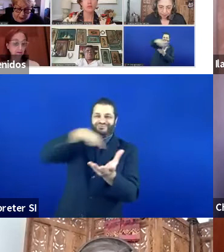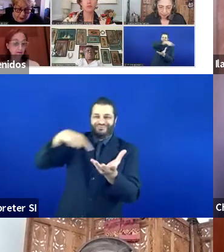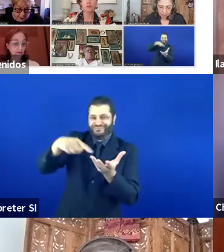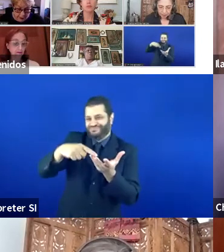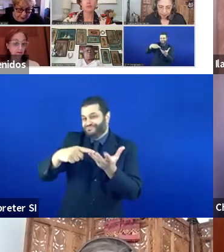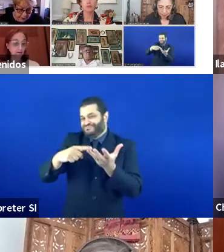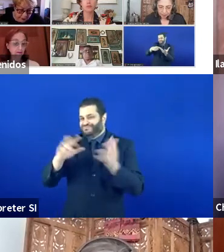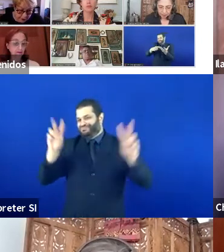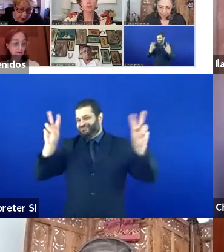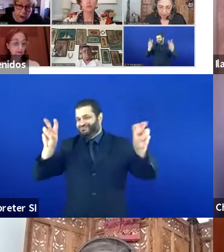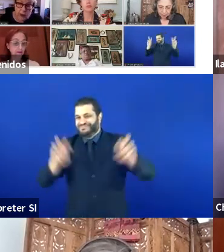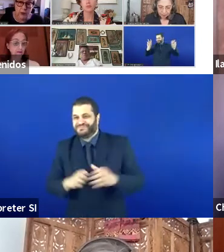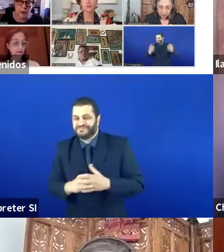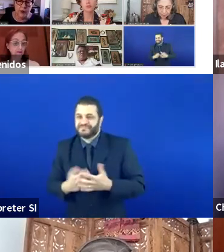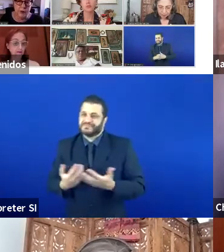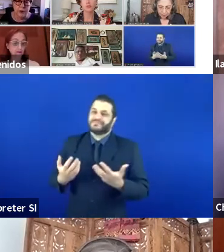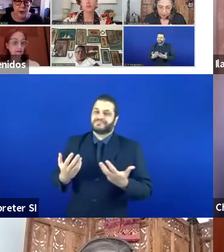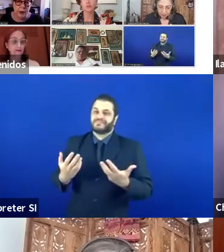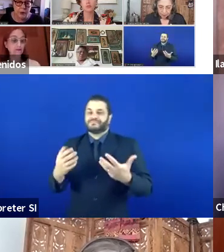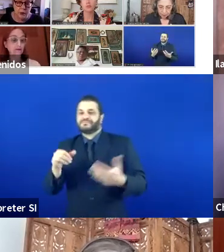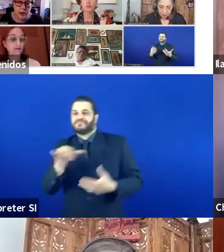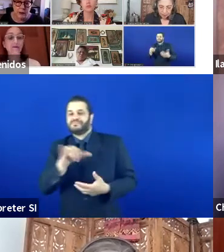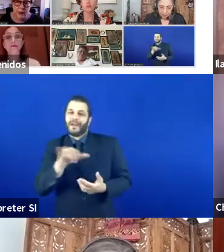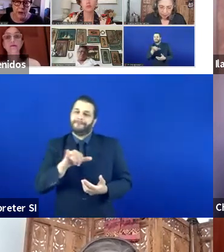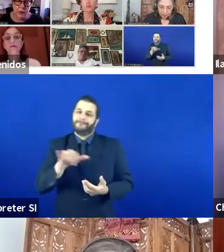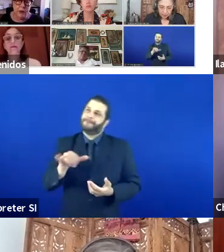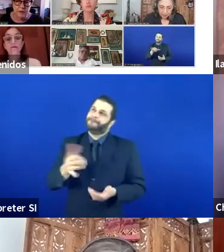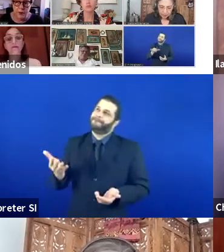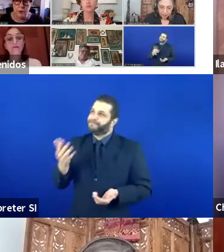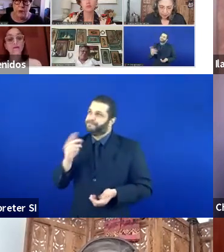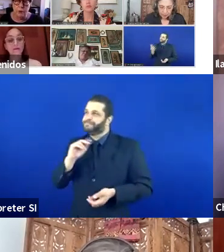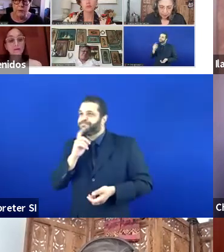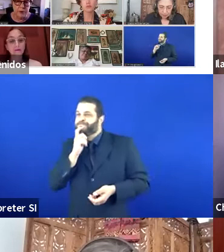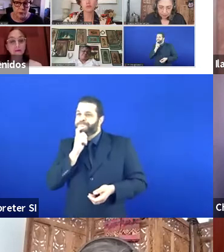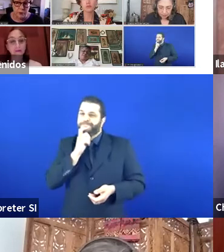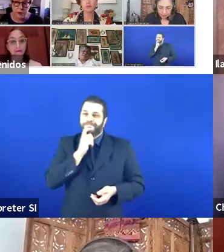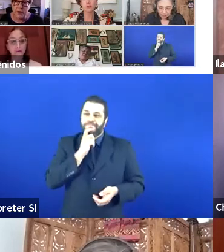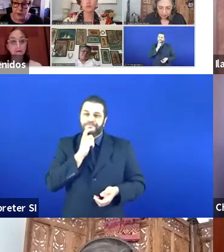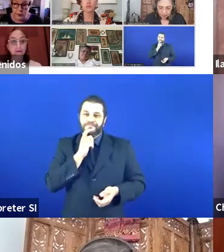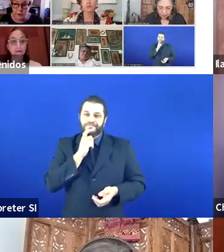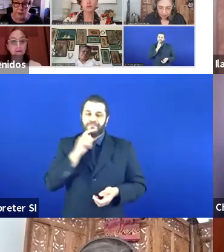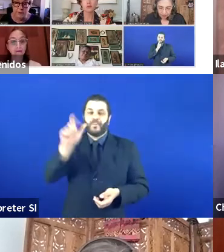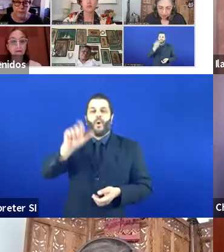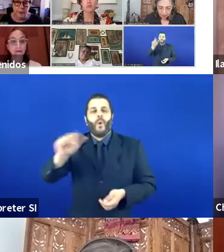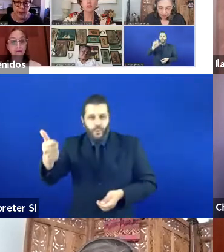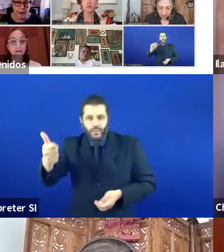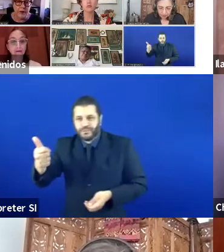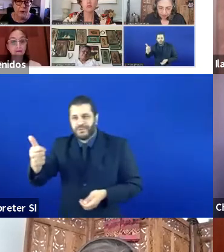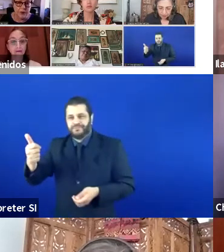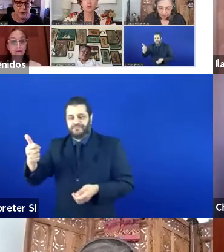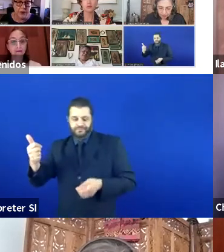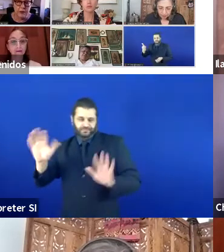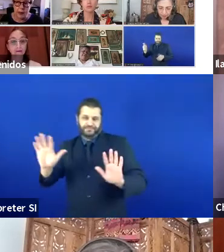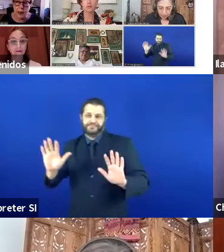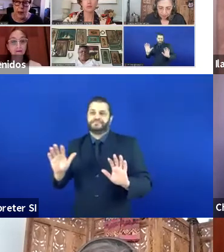rights. The third area I would point to is what's happening to individual women's human rights defenders. And I think